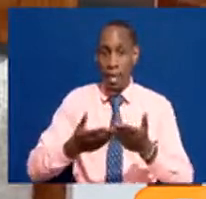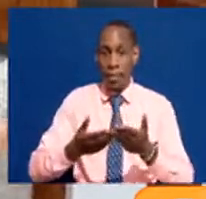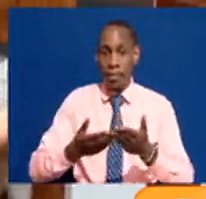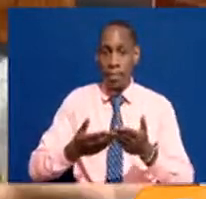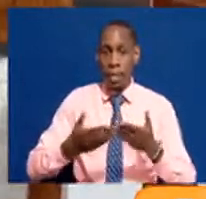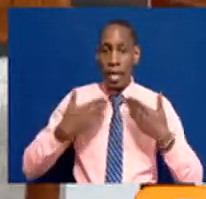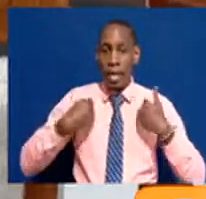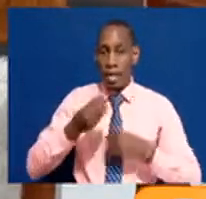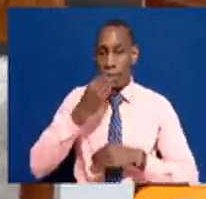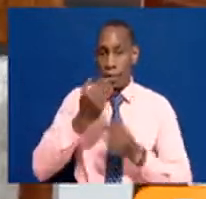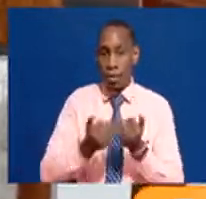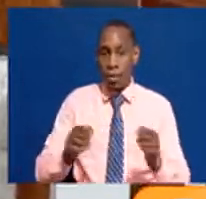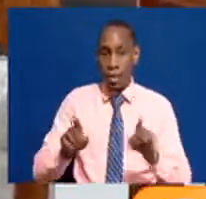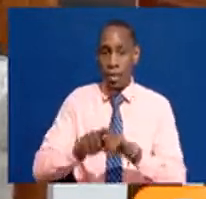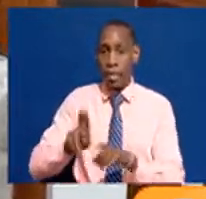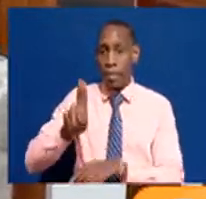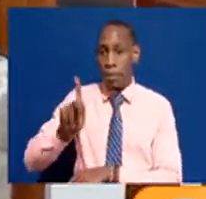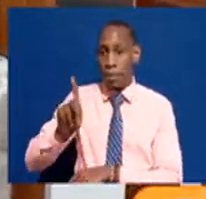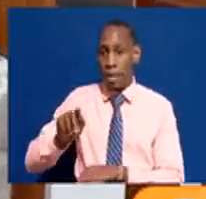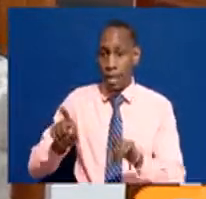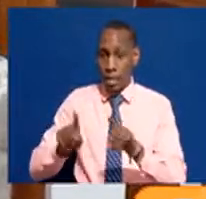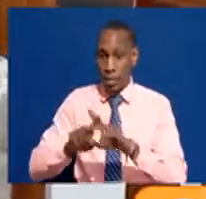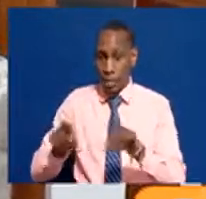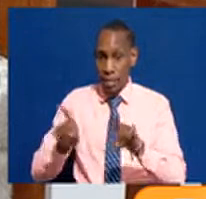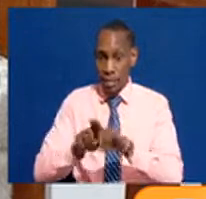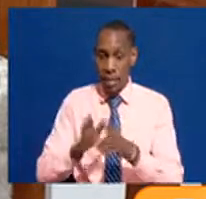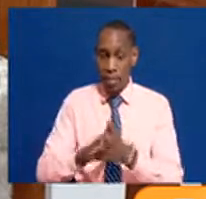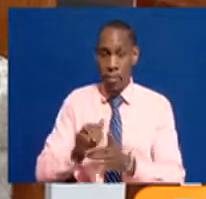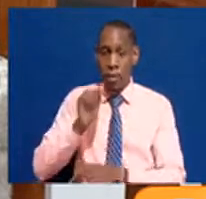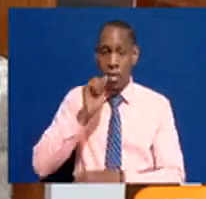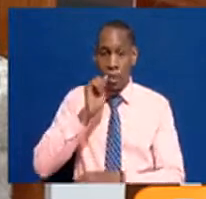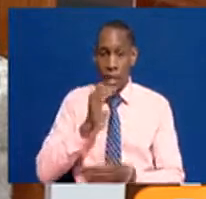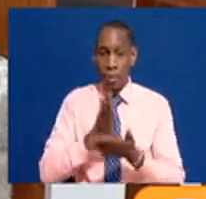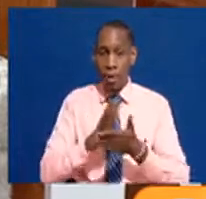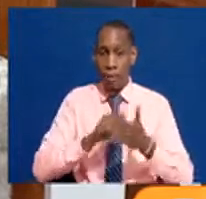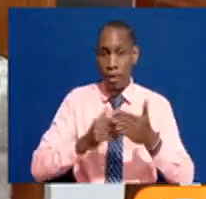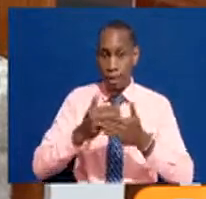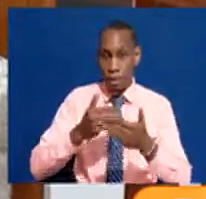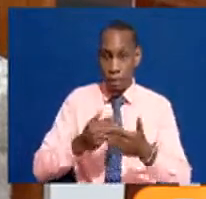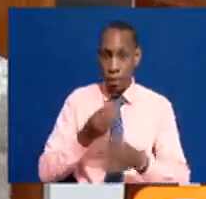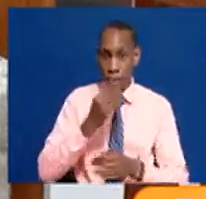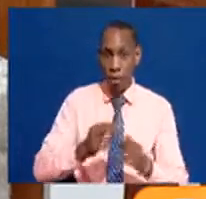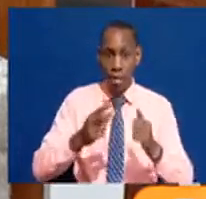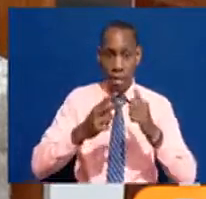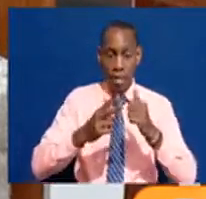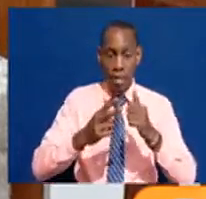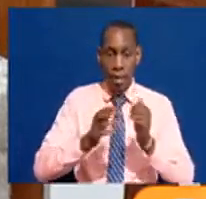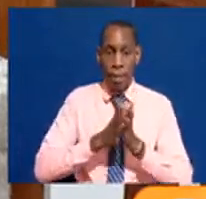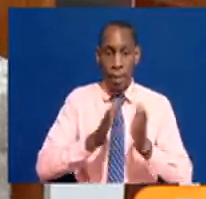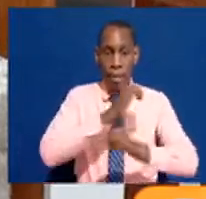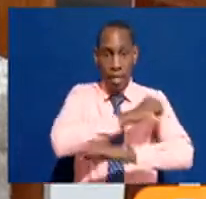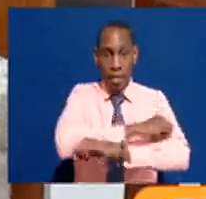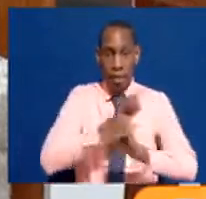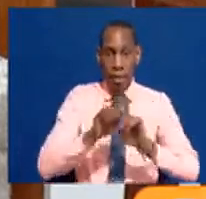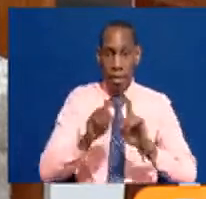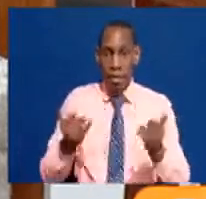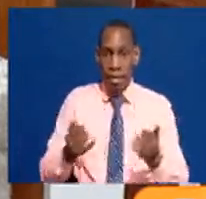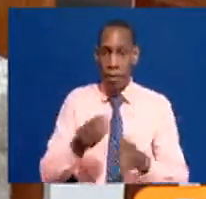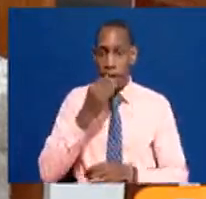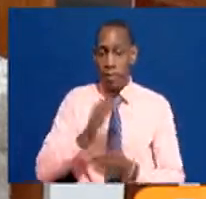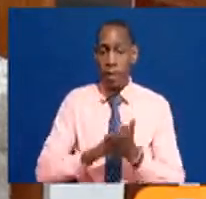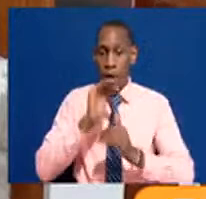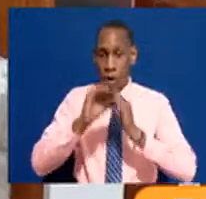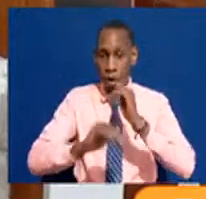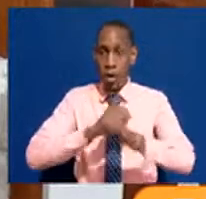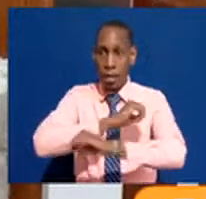to their children? UK has just started. UK has just started making sure that before they used to feed only certain schools, public schools, but now they're feeding